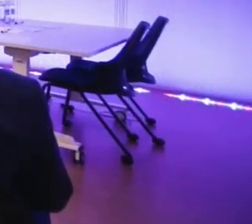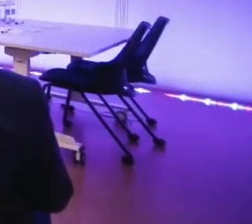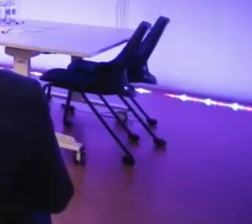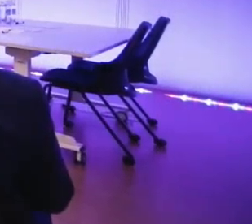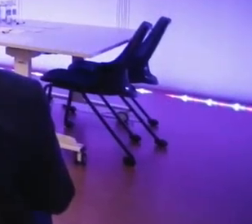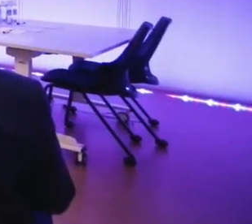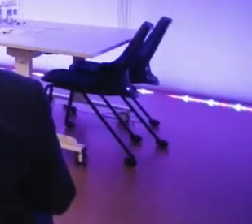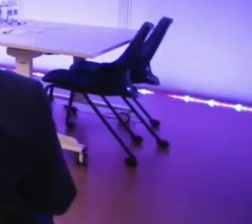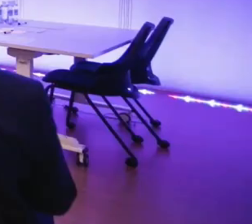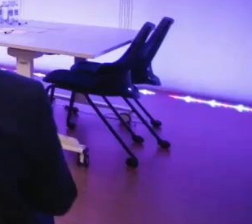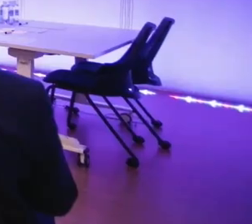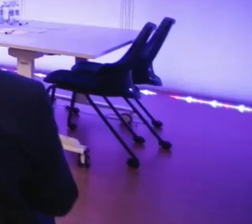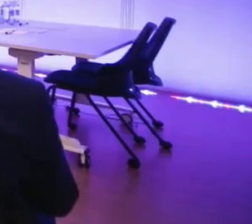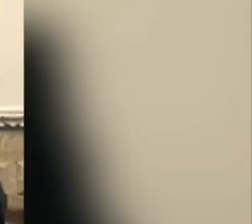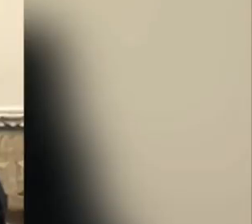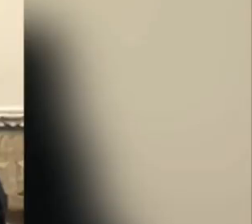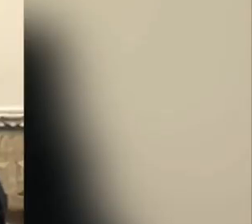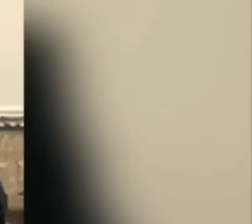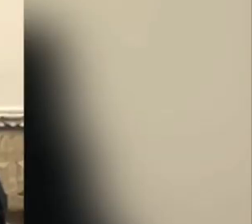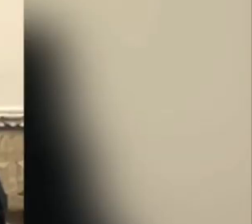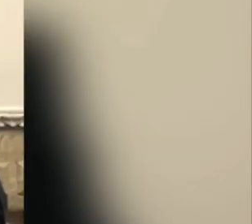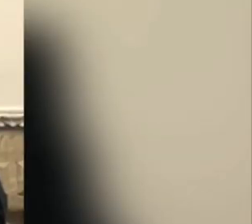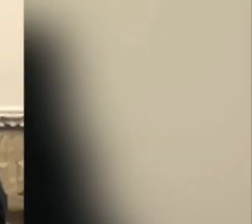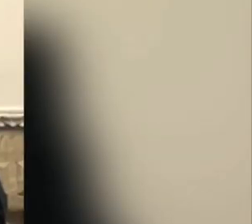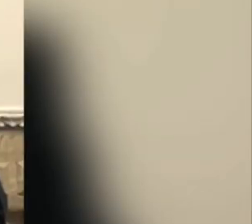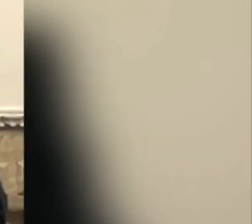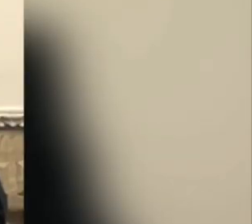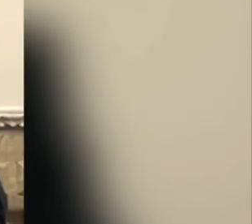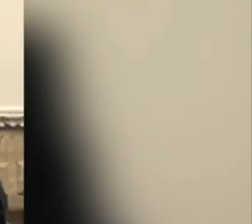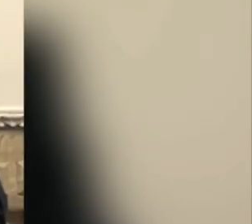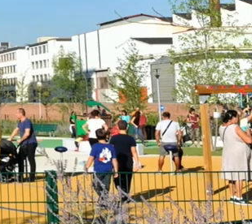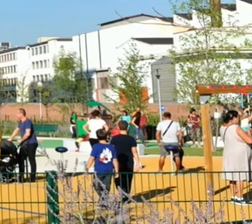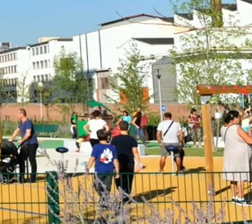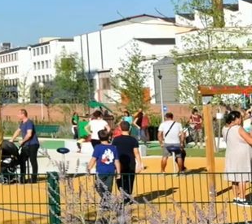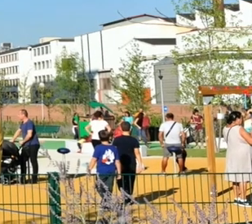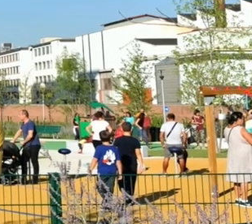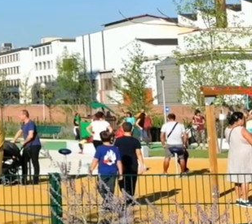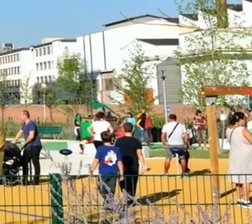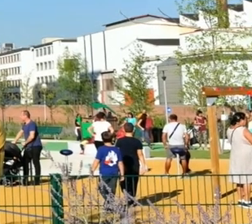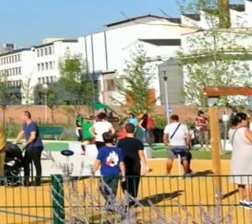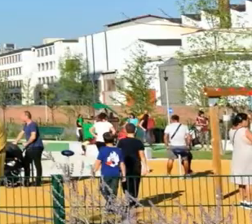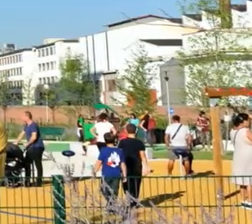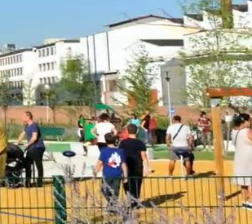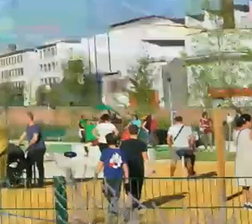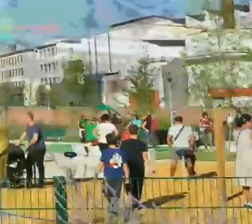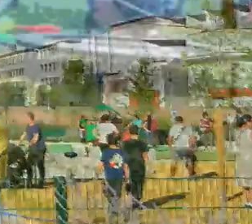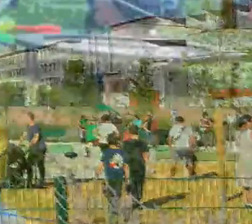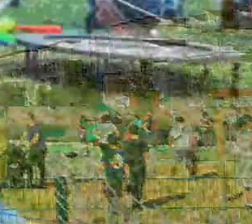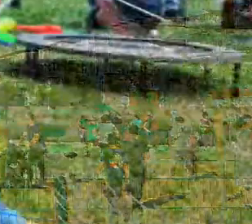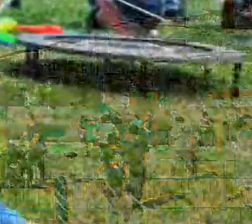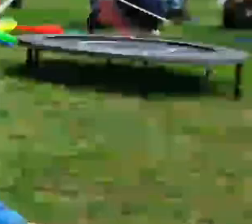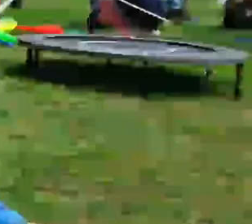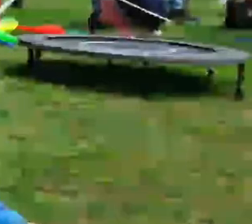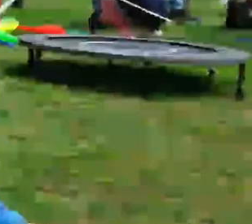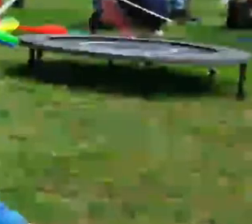think of acting alone to address the global challenges we face. Cities are the first to